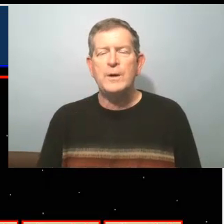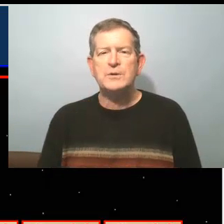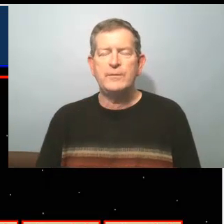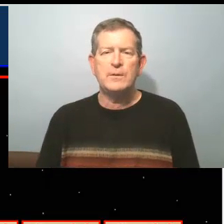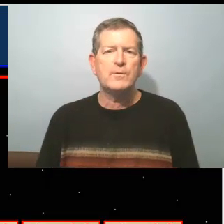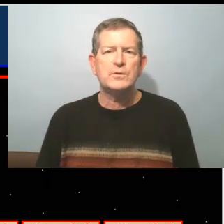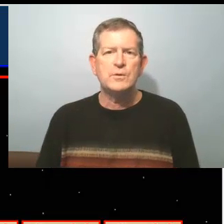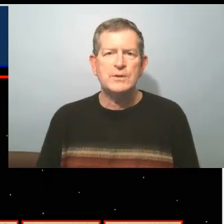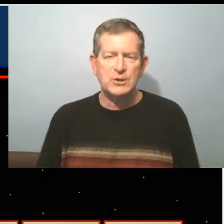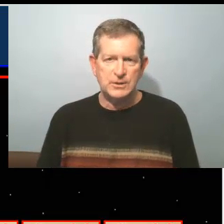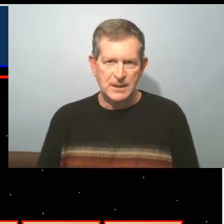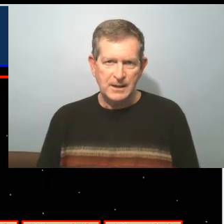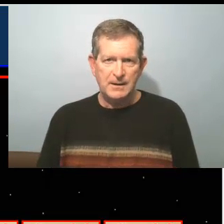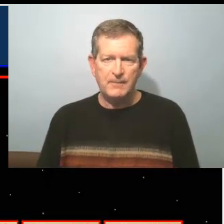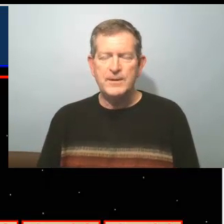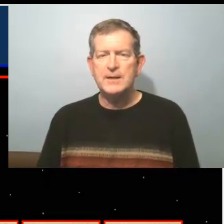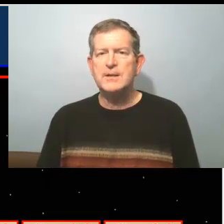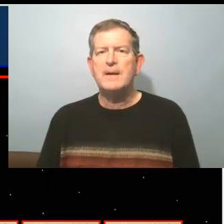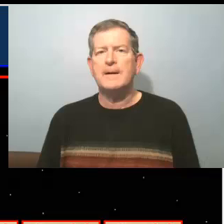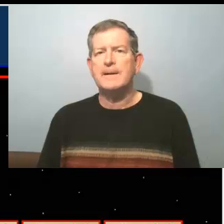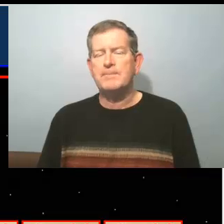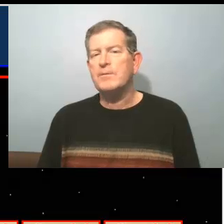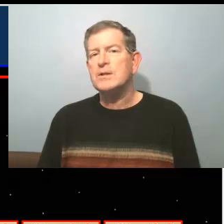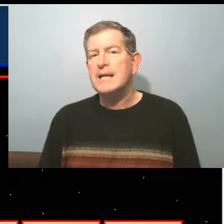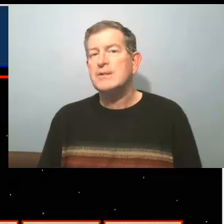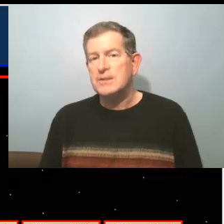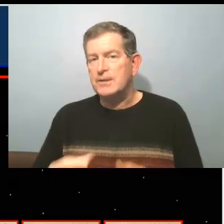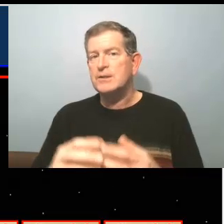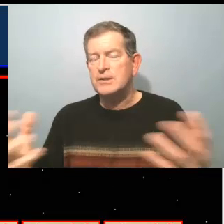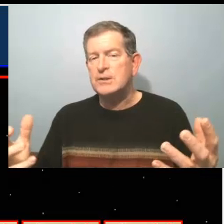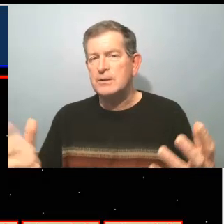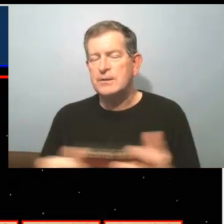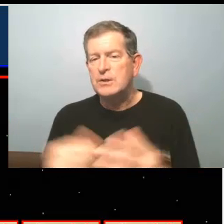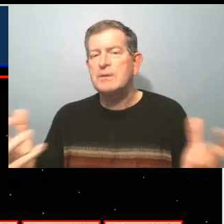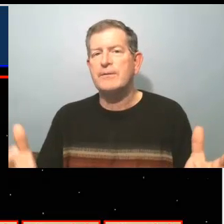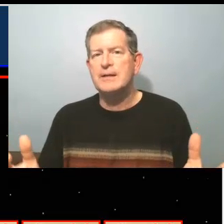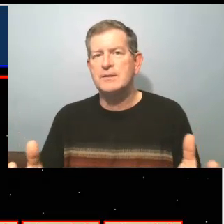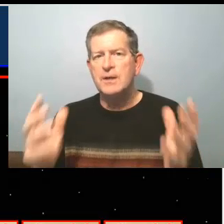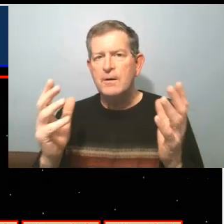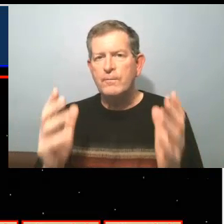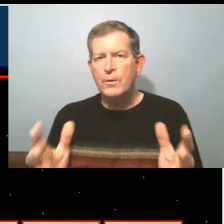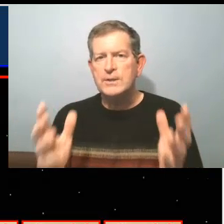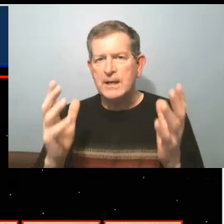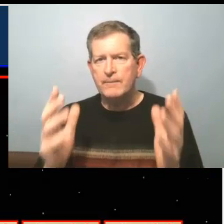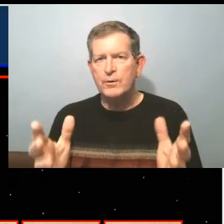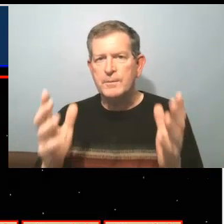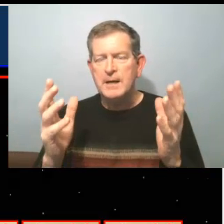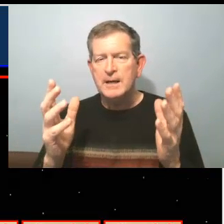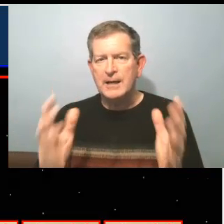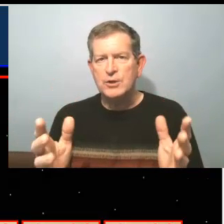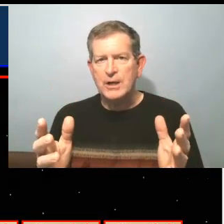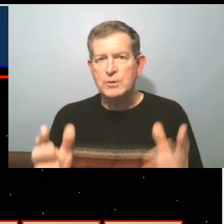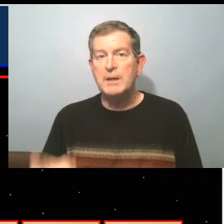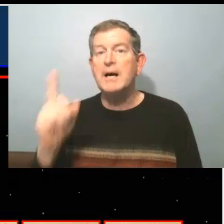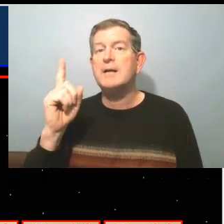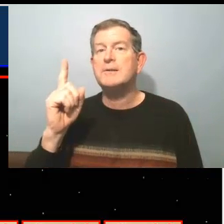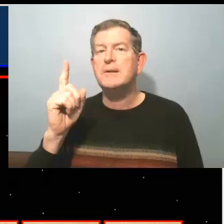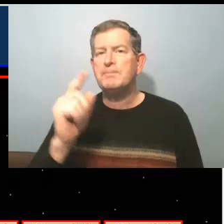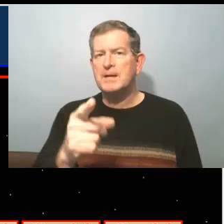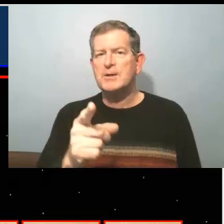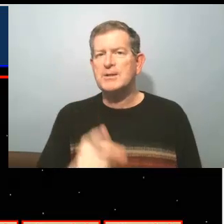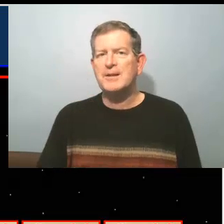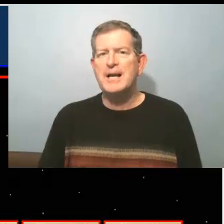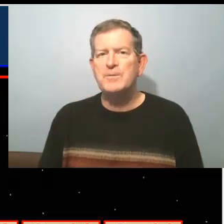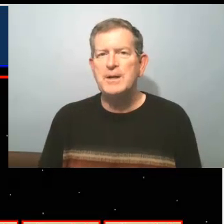activities requested of you in the first two sections of these lessons, in this series of lessons focusing on verb conjugation.